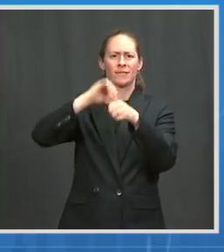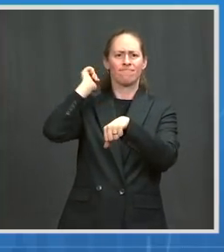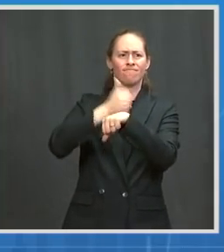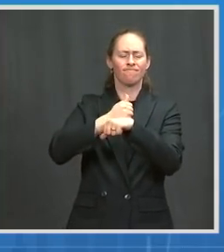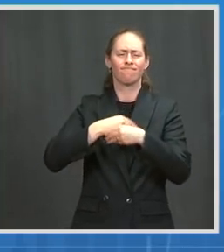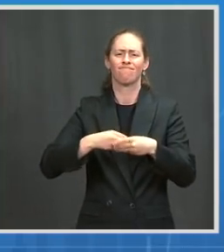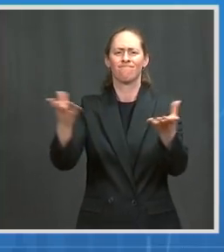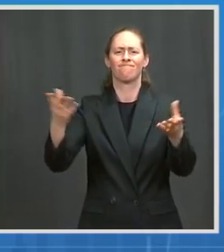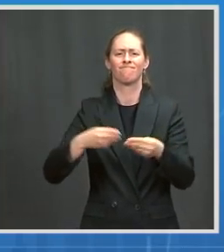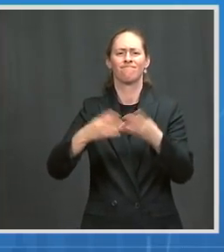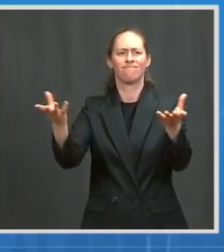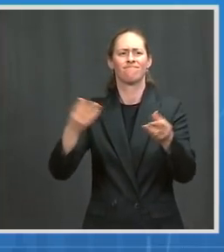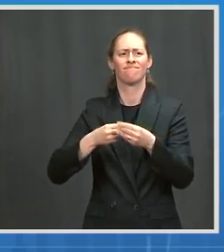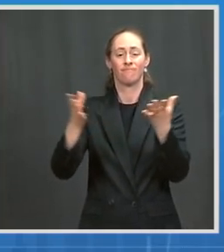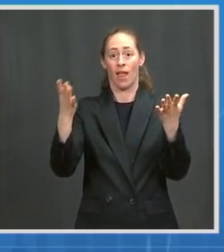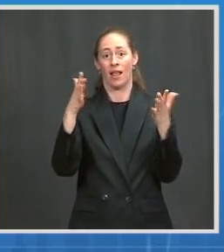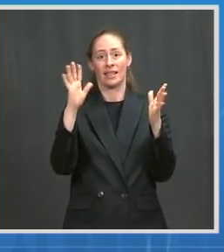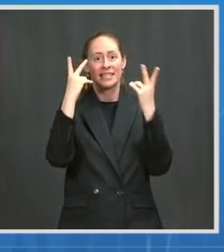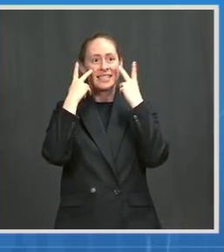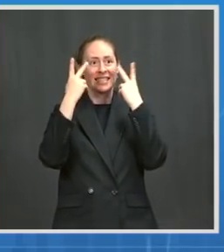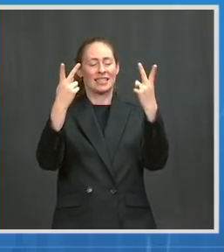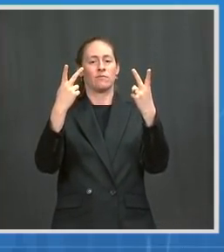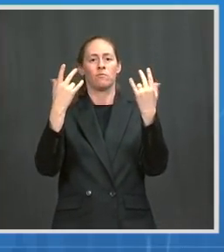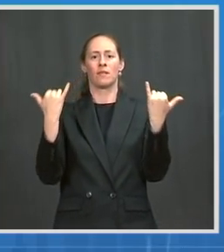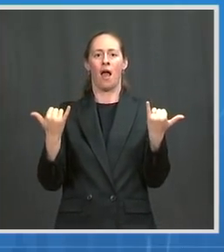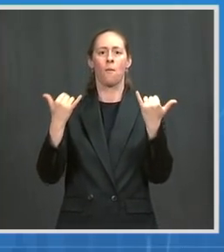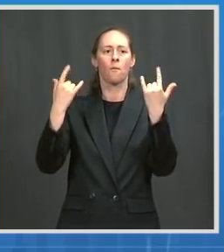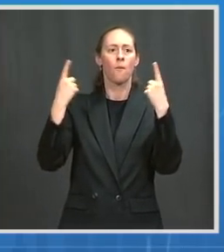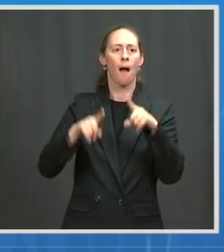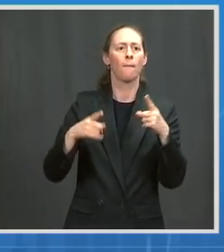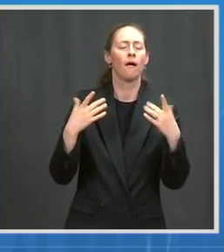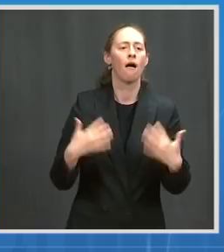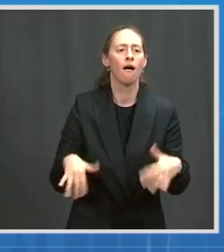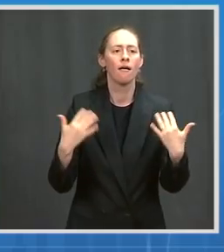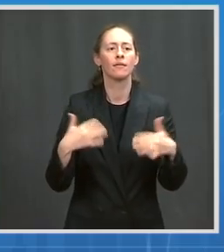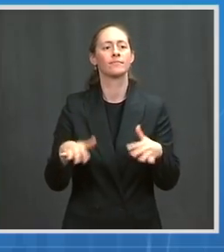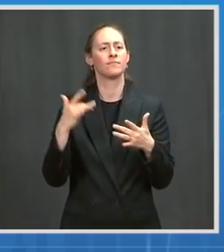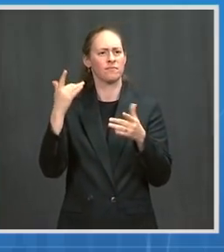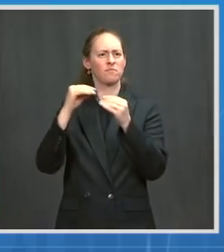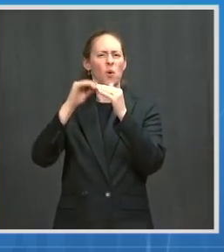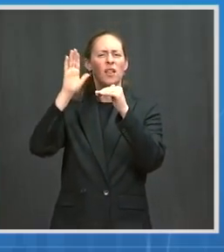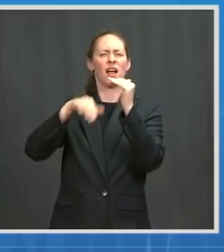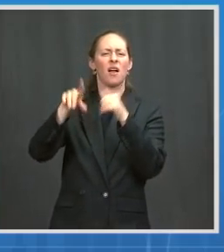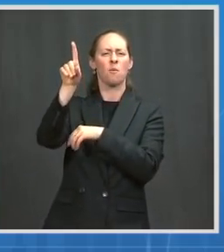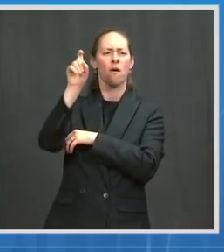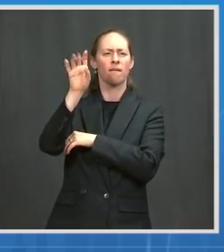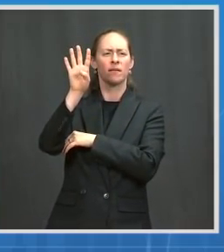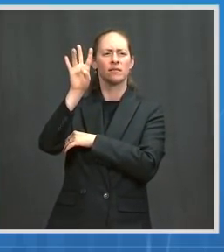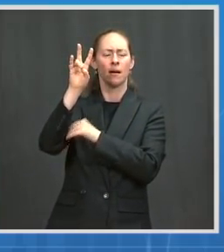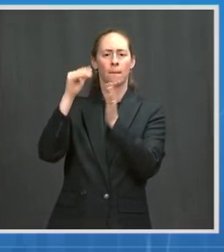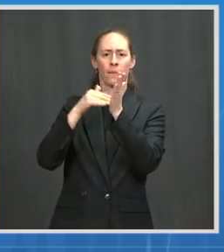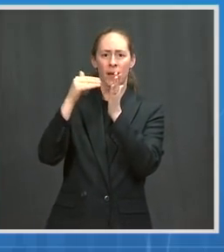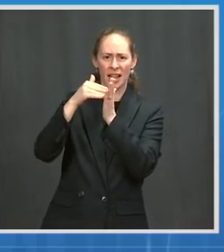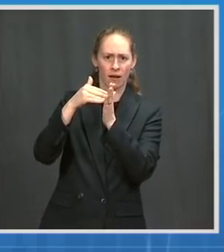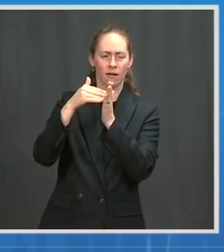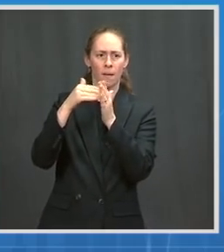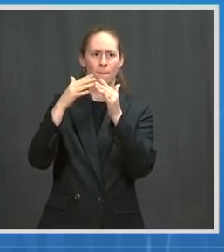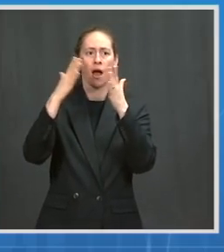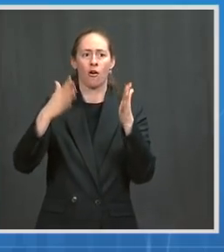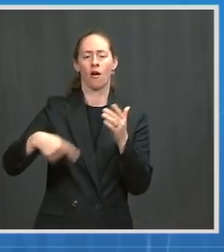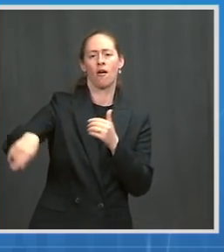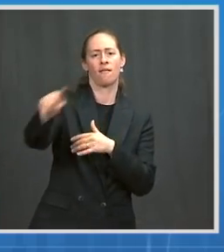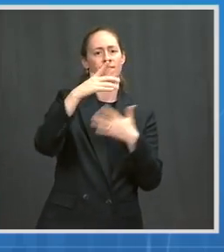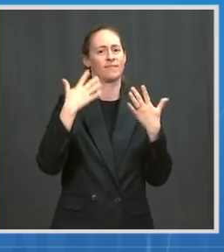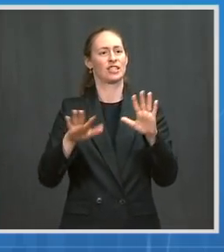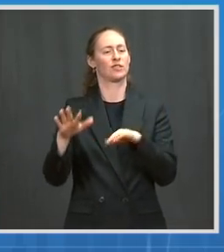results are clear. More than 175 million Americans have already gotten at least one shot,